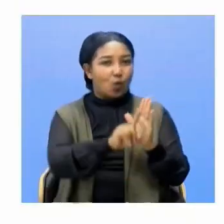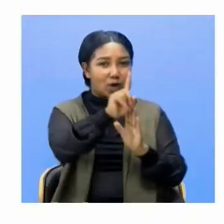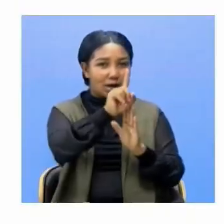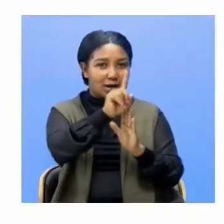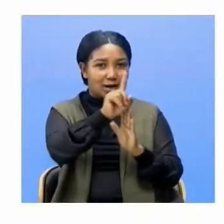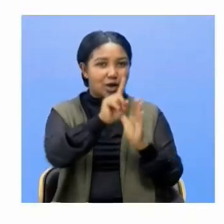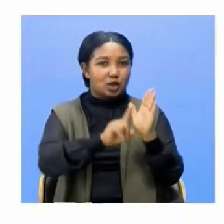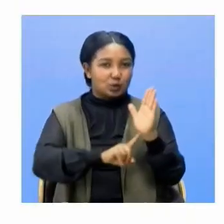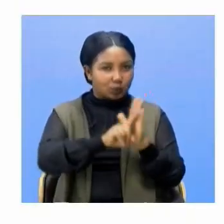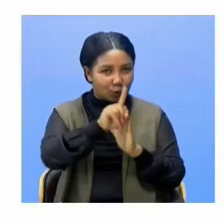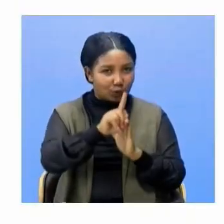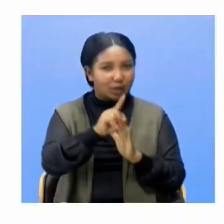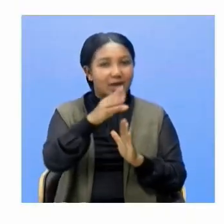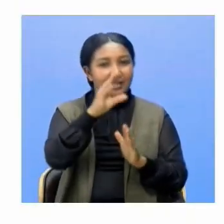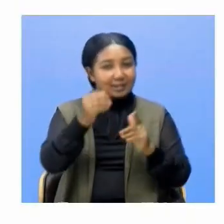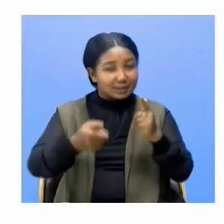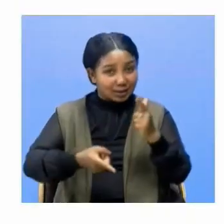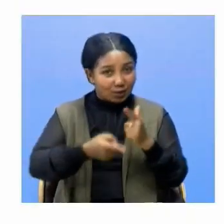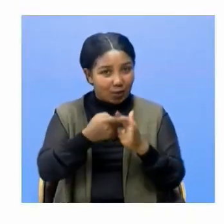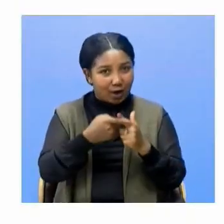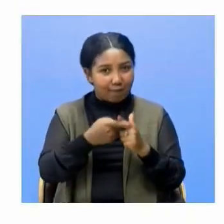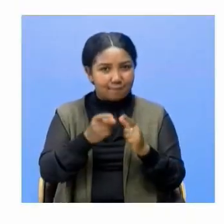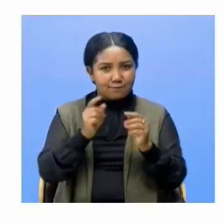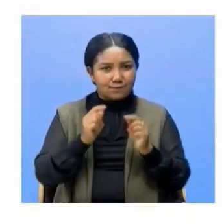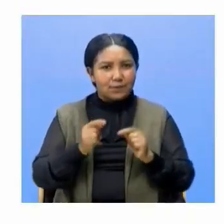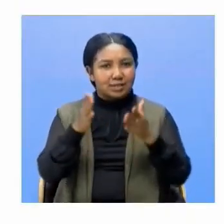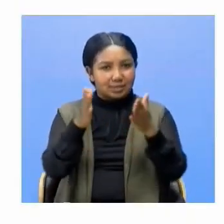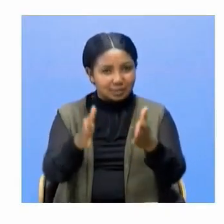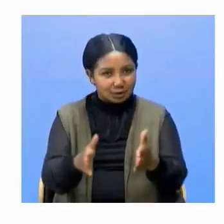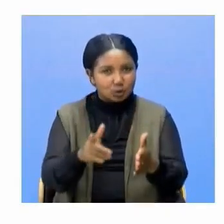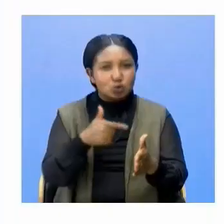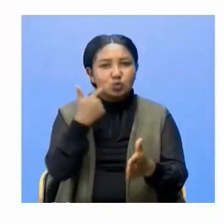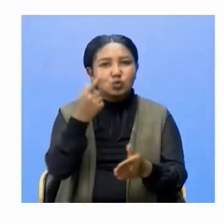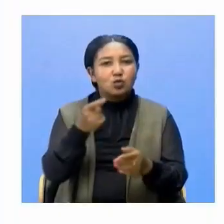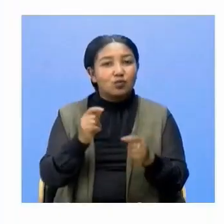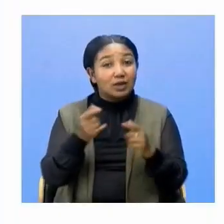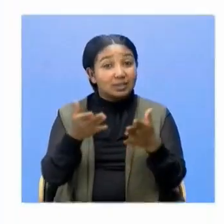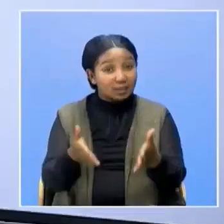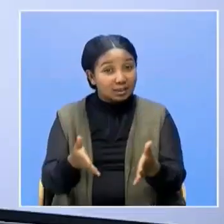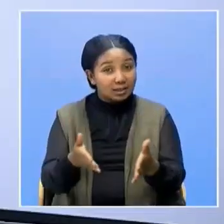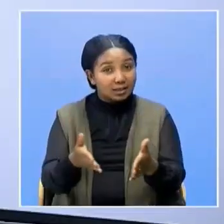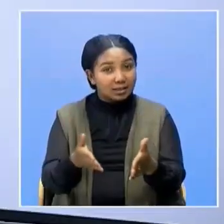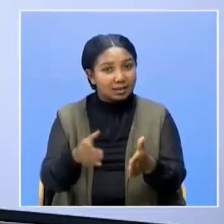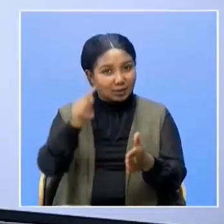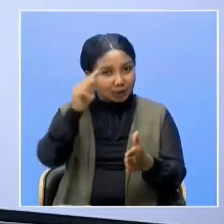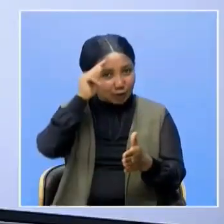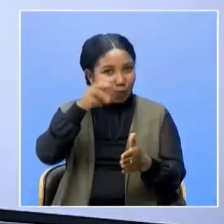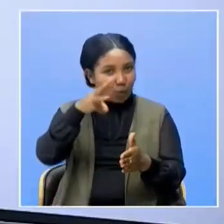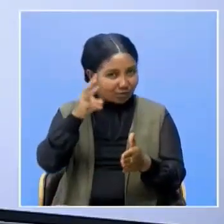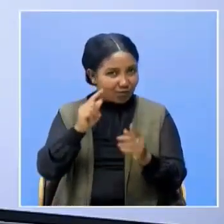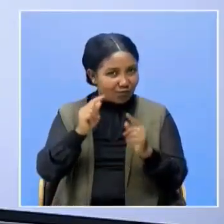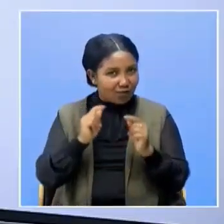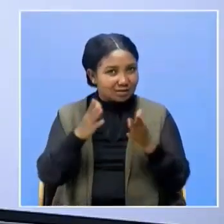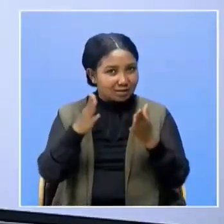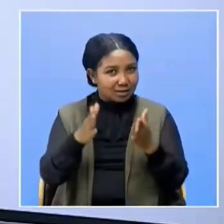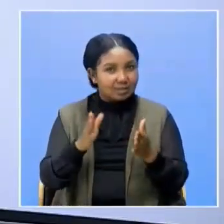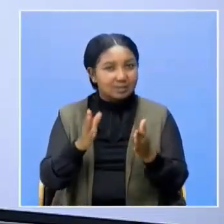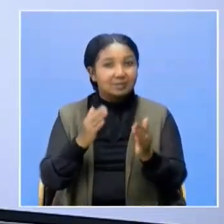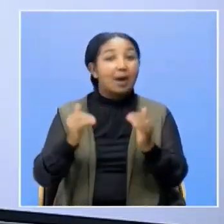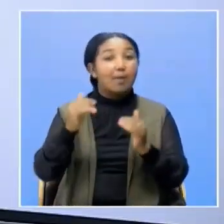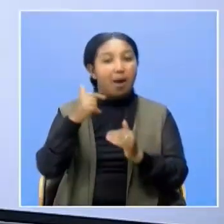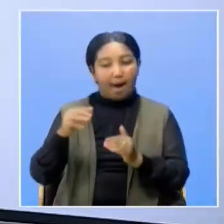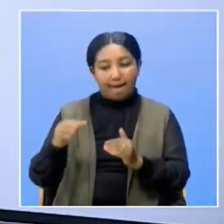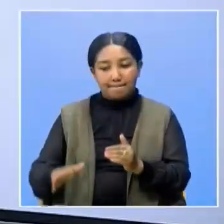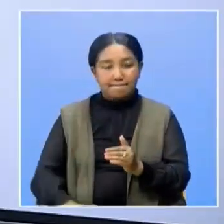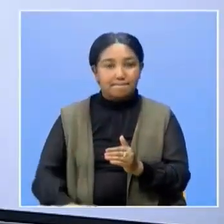Yeah? And the second one, faster. Who do we say faster? Tim was faster than Max, the